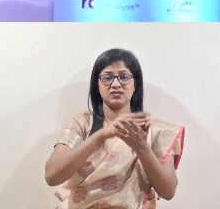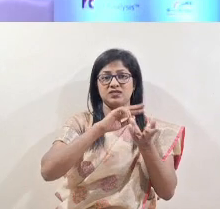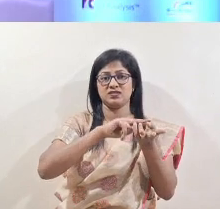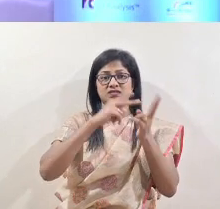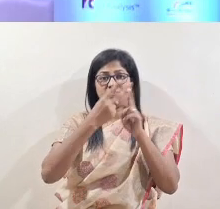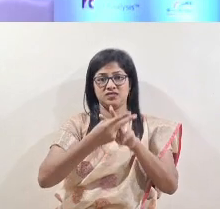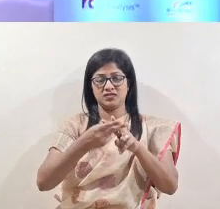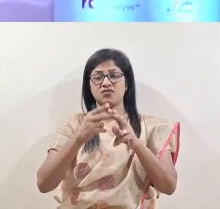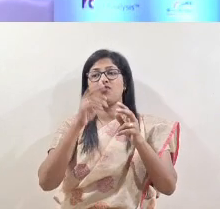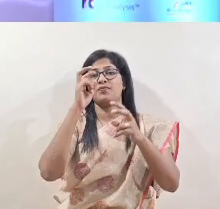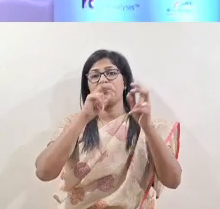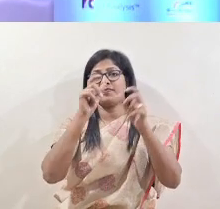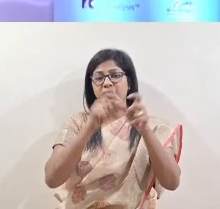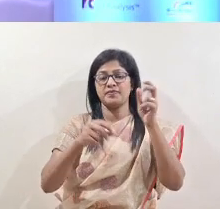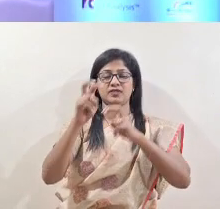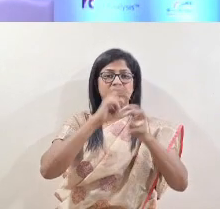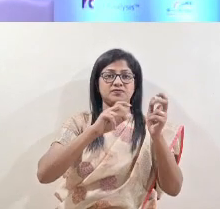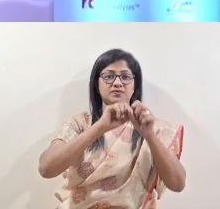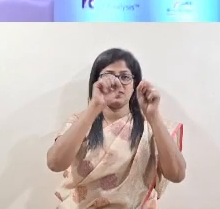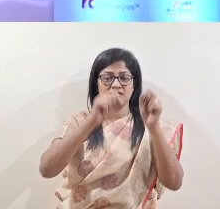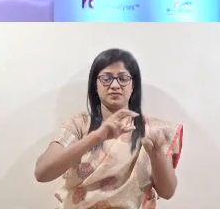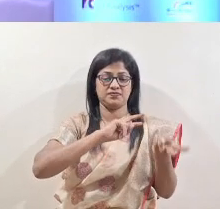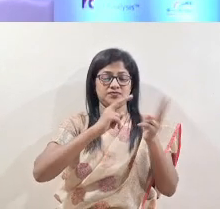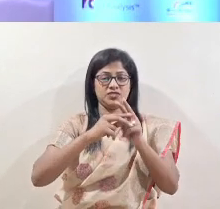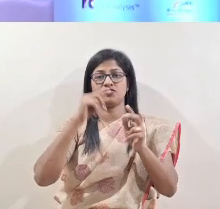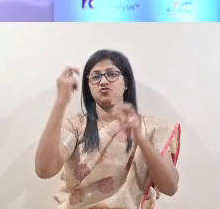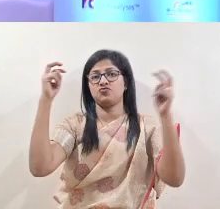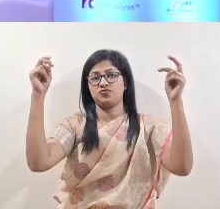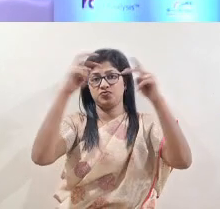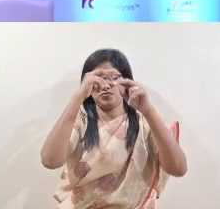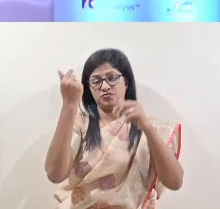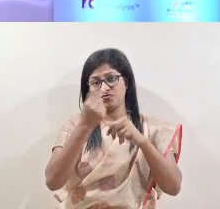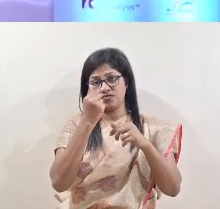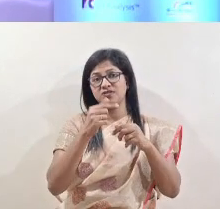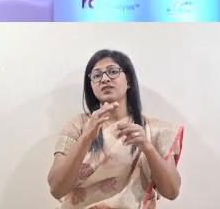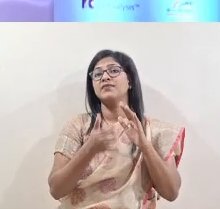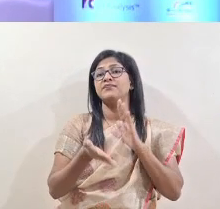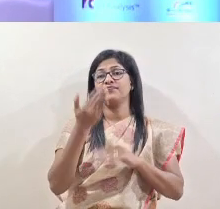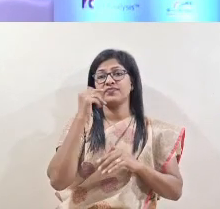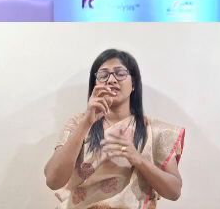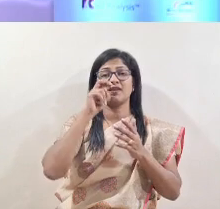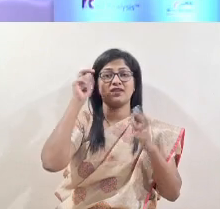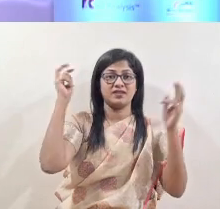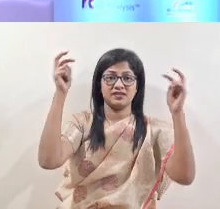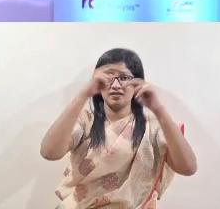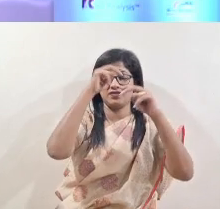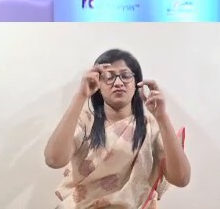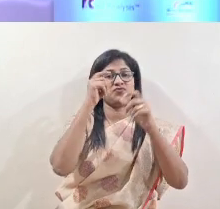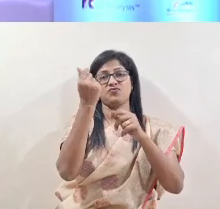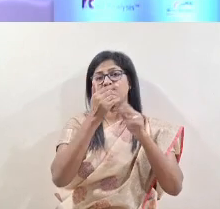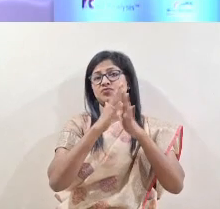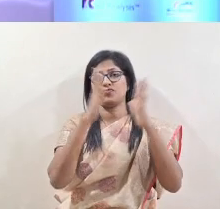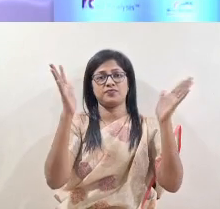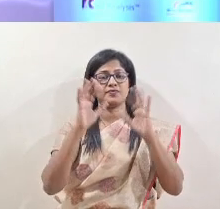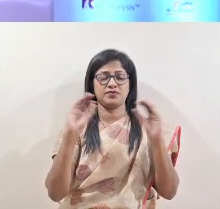system, public transport system. Most of them are not using those facilities, footover bridge facilities.